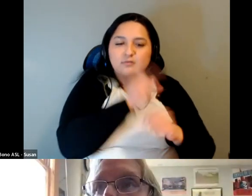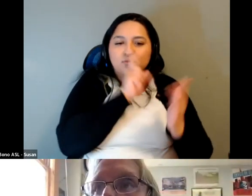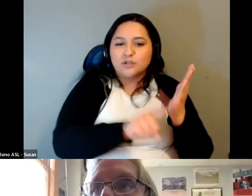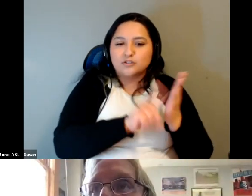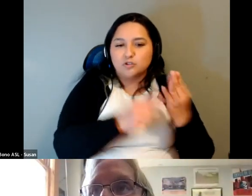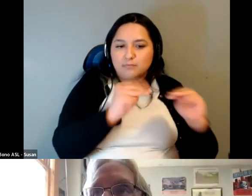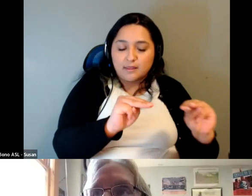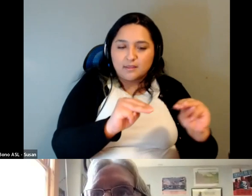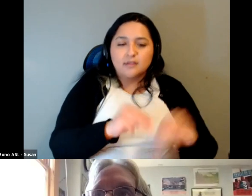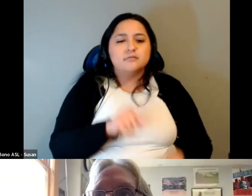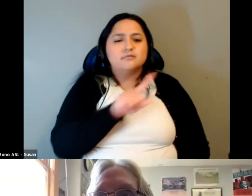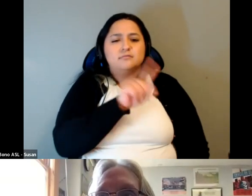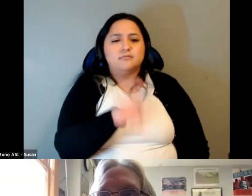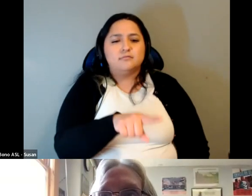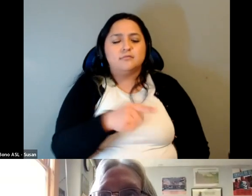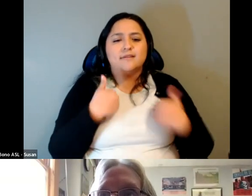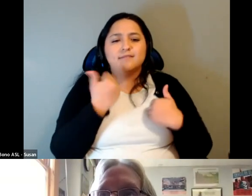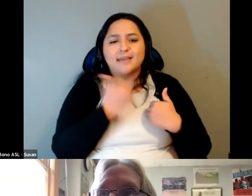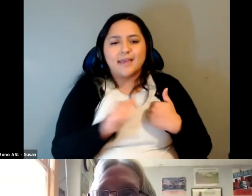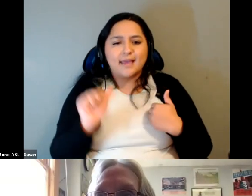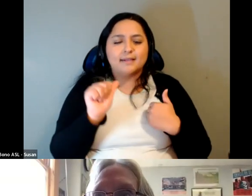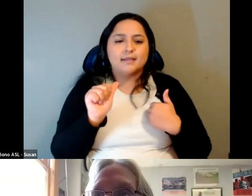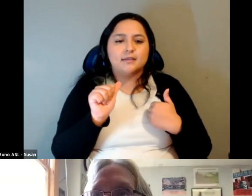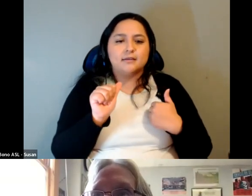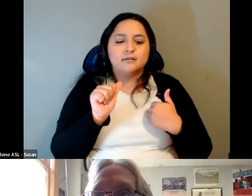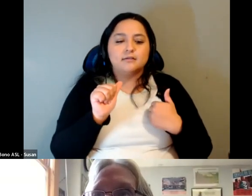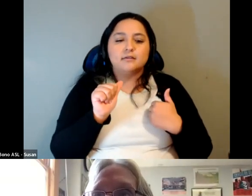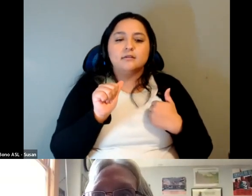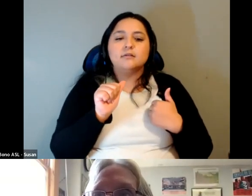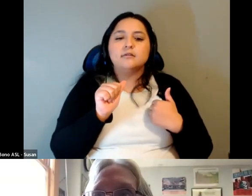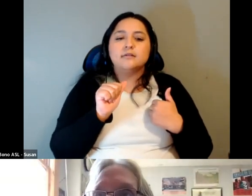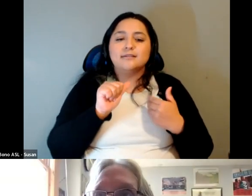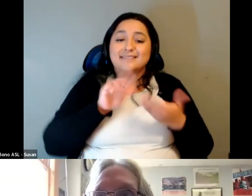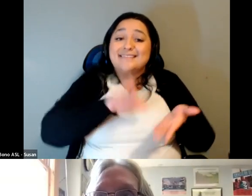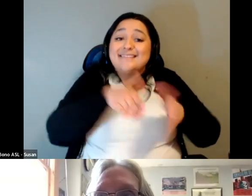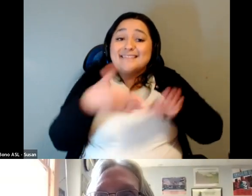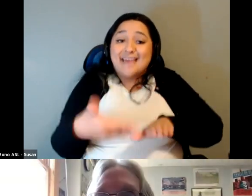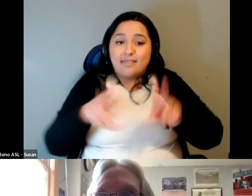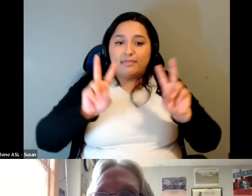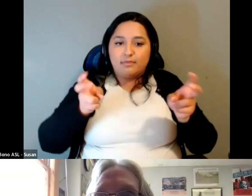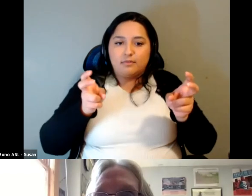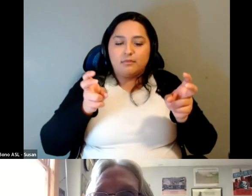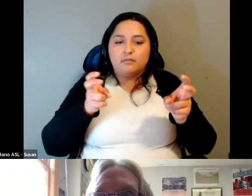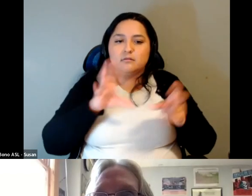or hospital utilization among participants who use drugs compared to control?